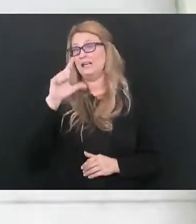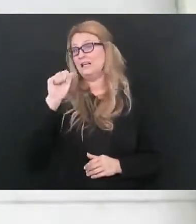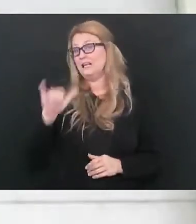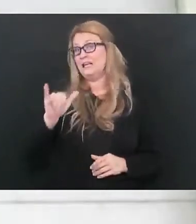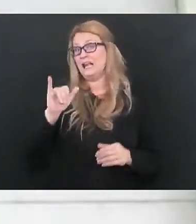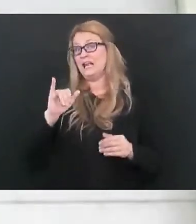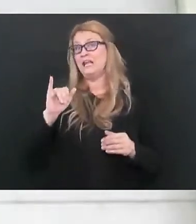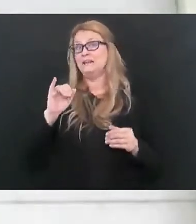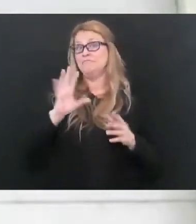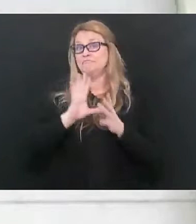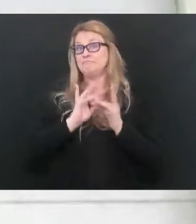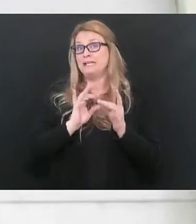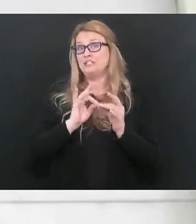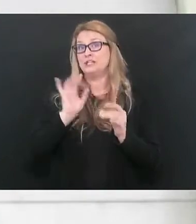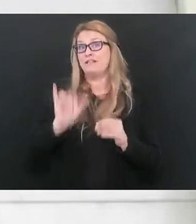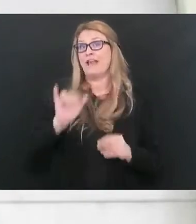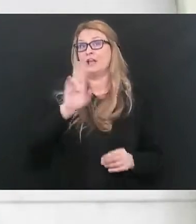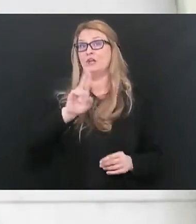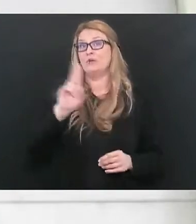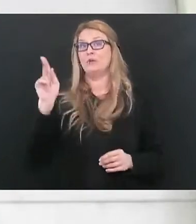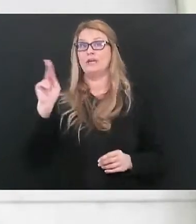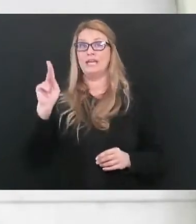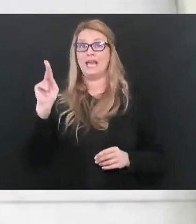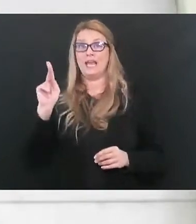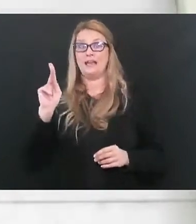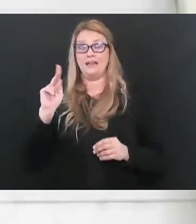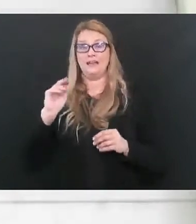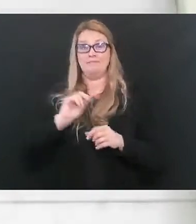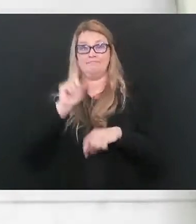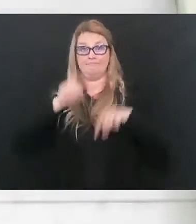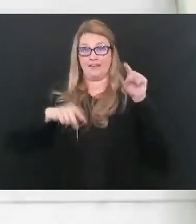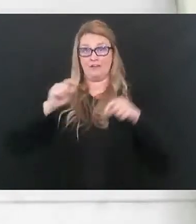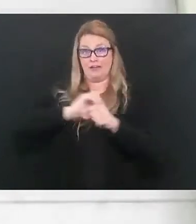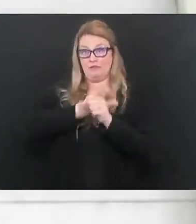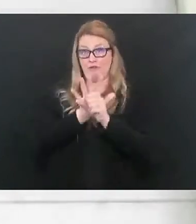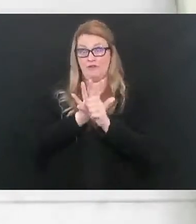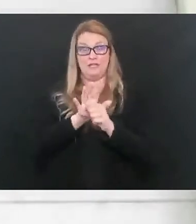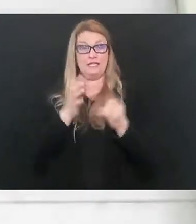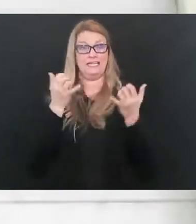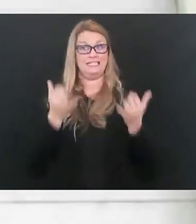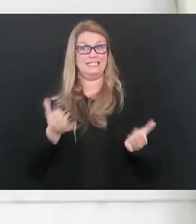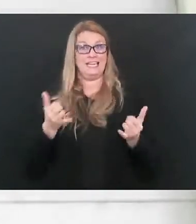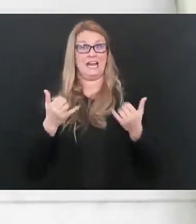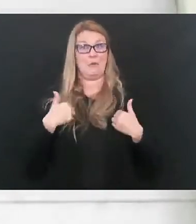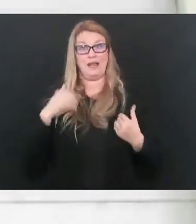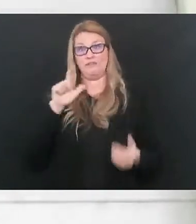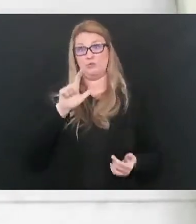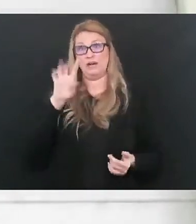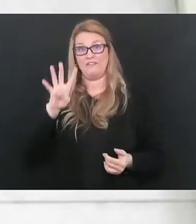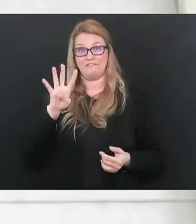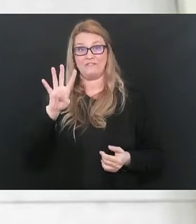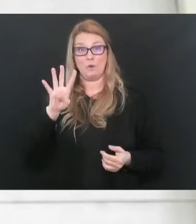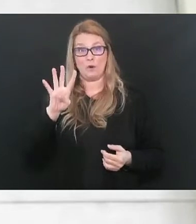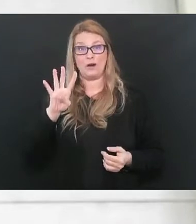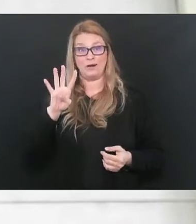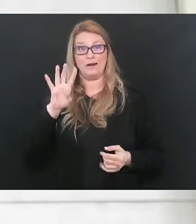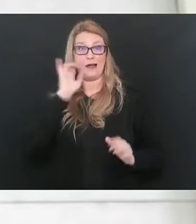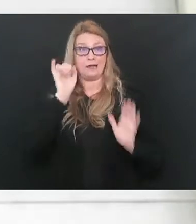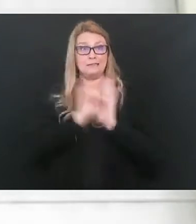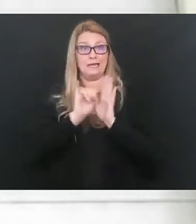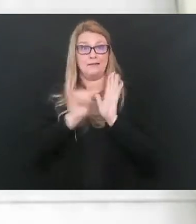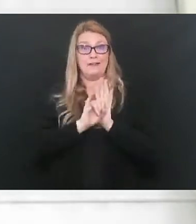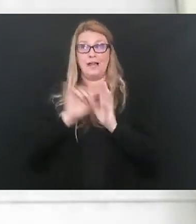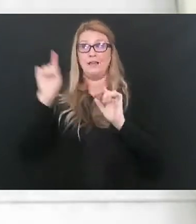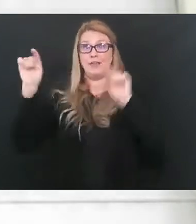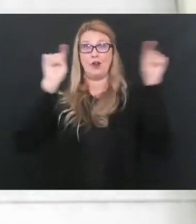UK variant. We are seeing some cases in West Virginia. To date, we have approximately 24 cases that are spread throughout the state. We